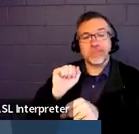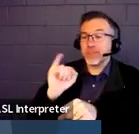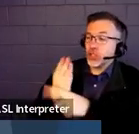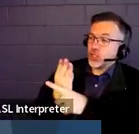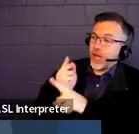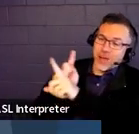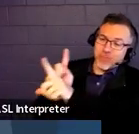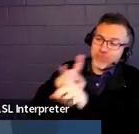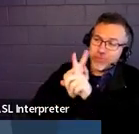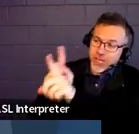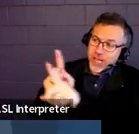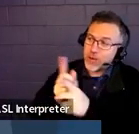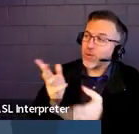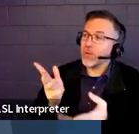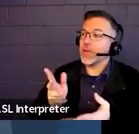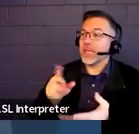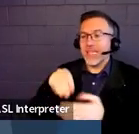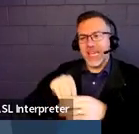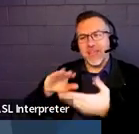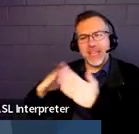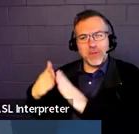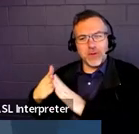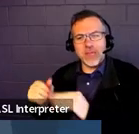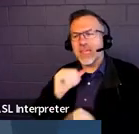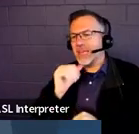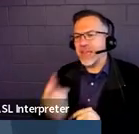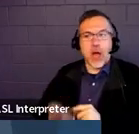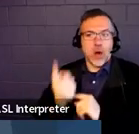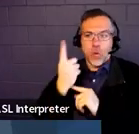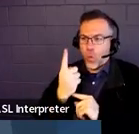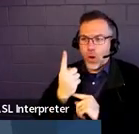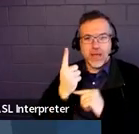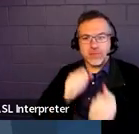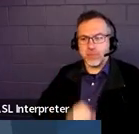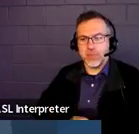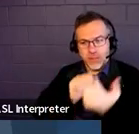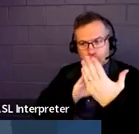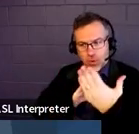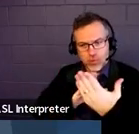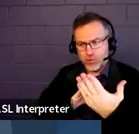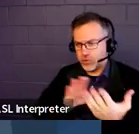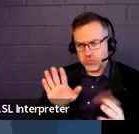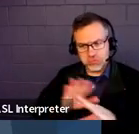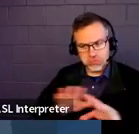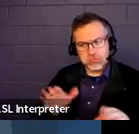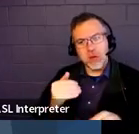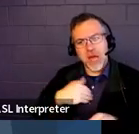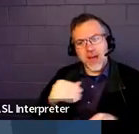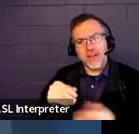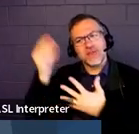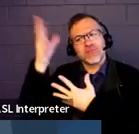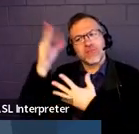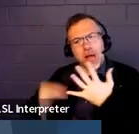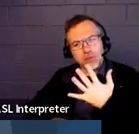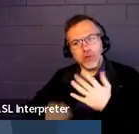in the community. There's not just one way of looking at that additional year.